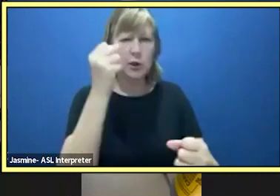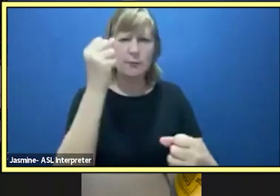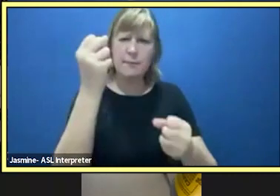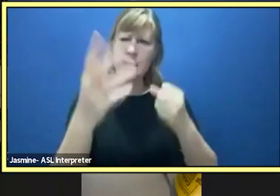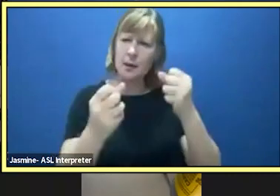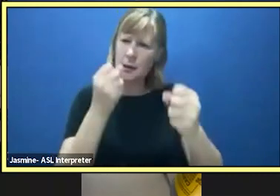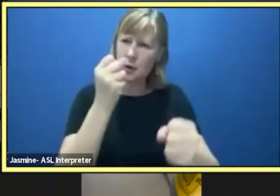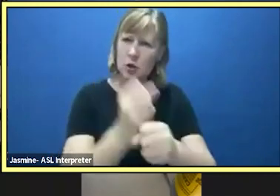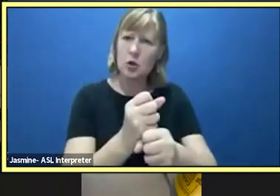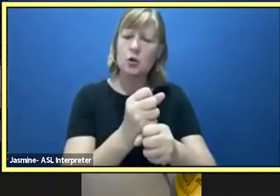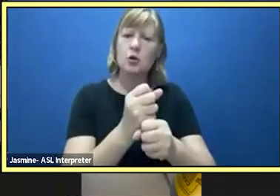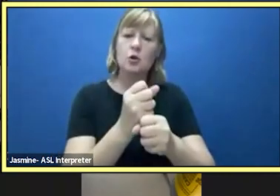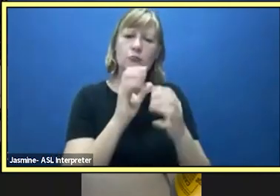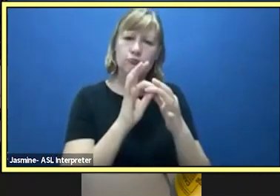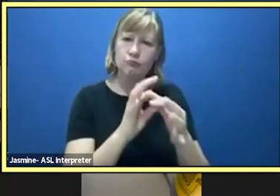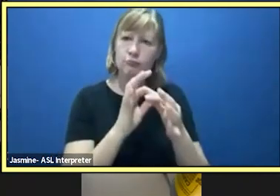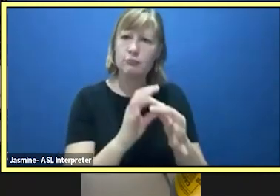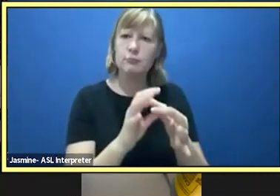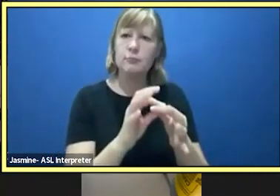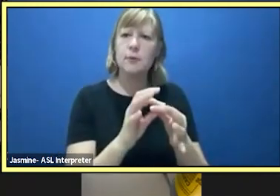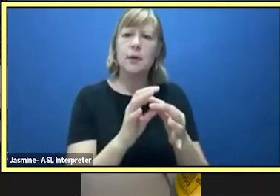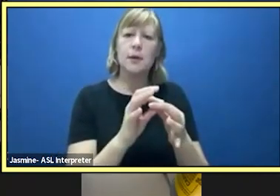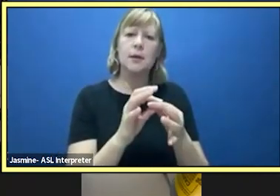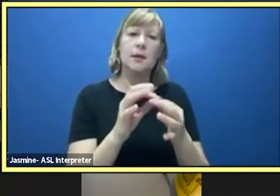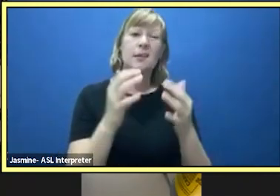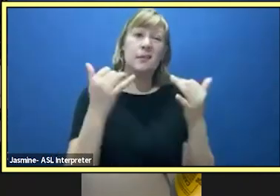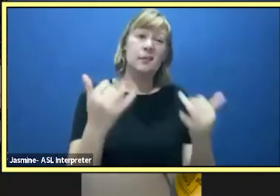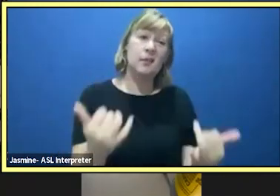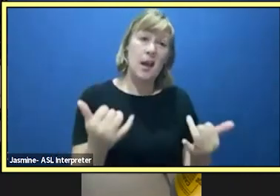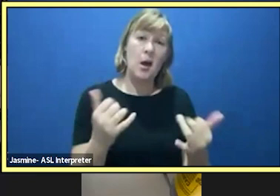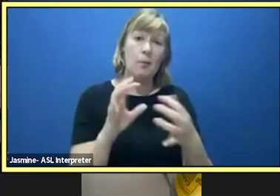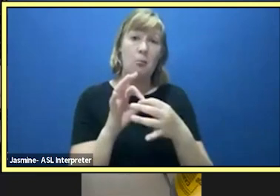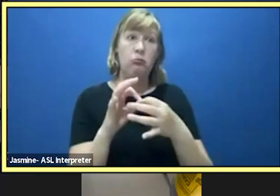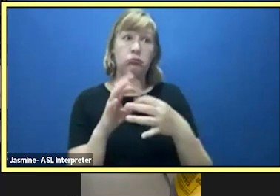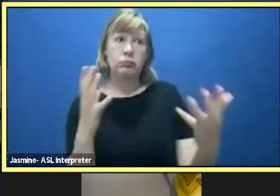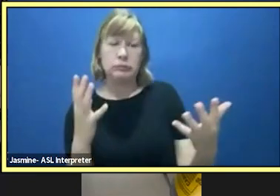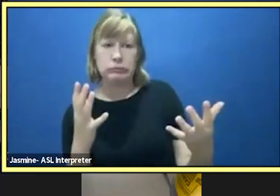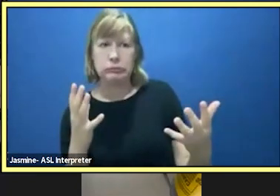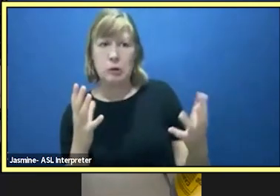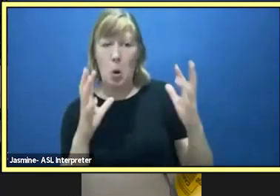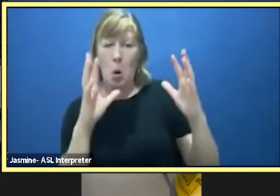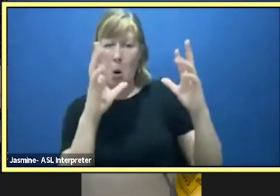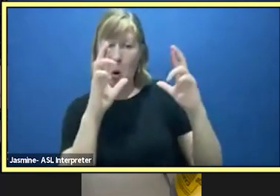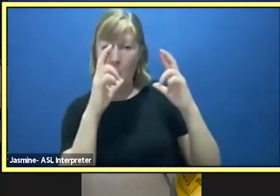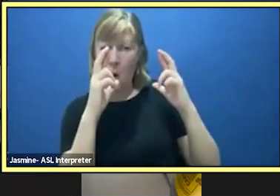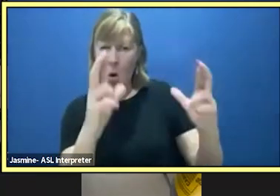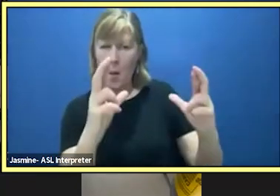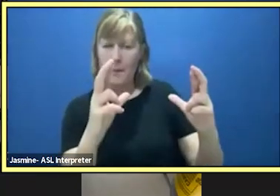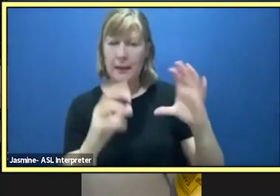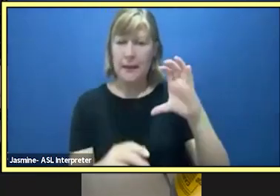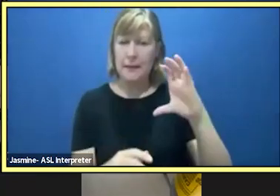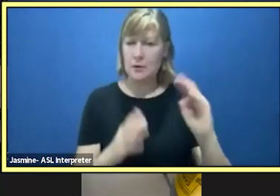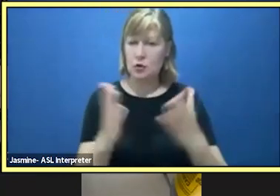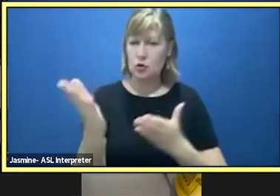will be taken on by a case management service and trying to seek them out to see if